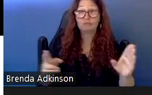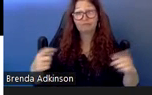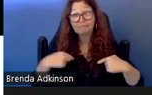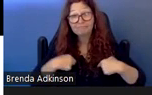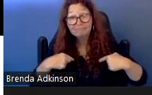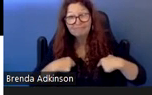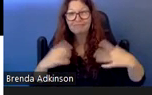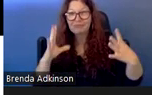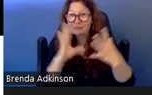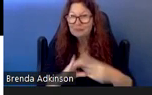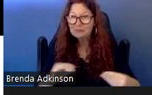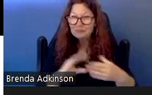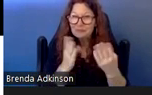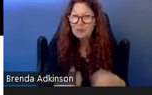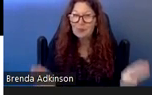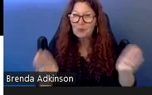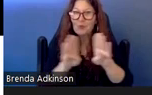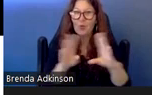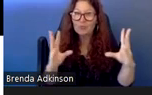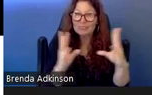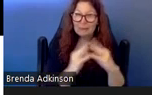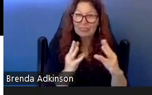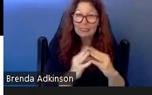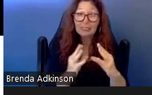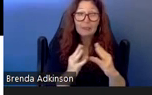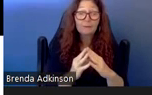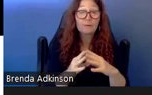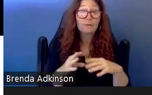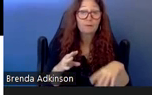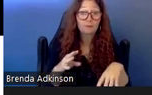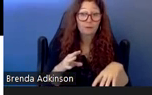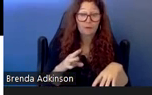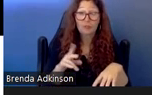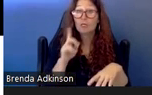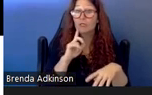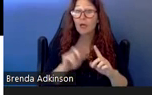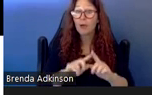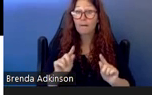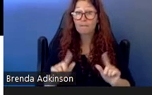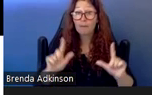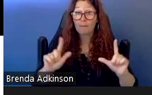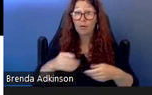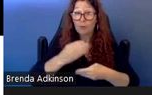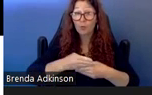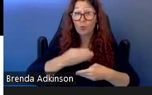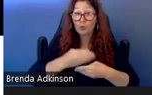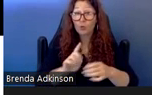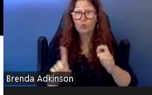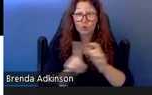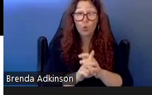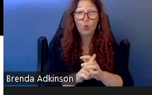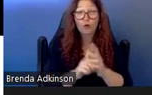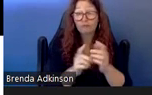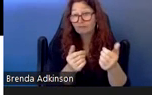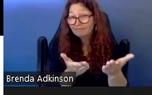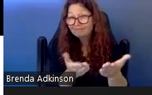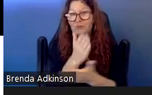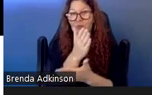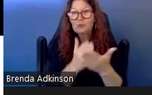out by saying that a pop-up window you'll see shortly with some